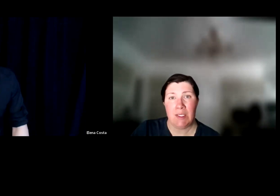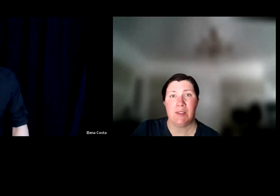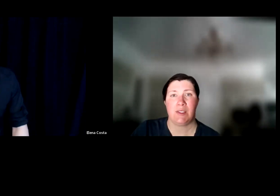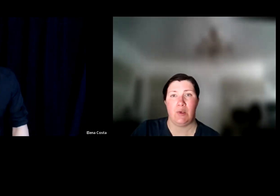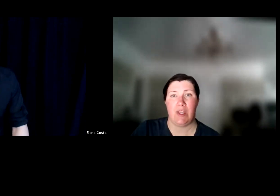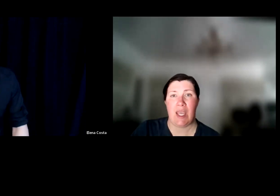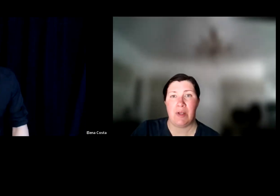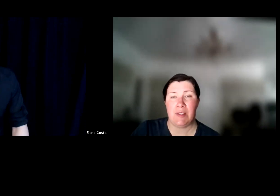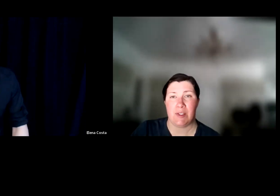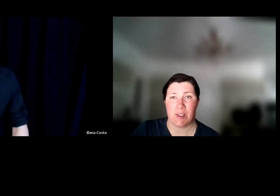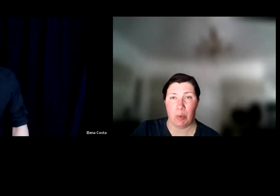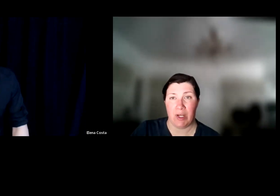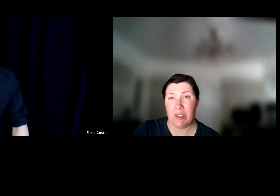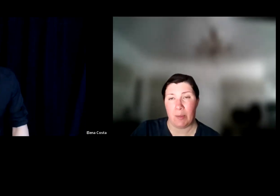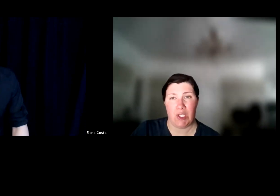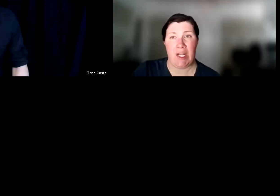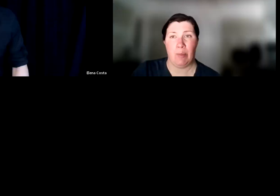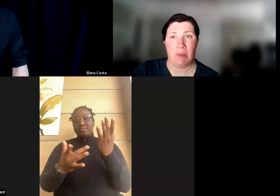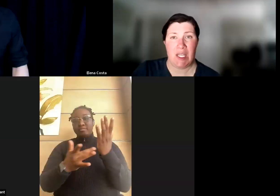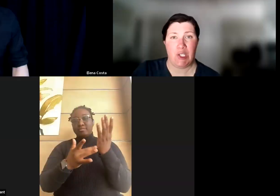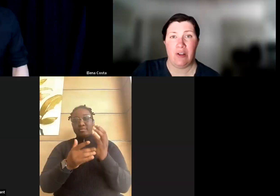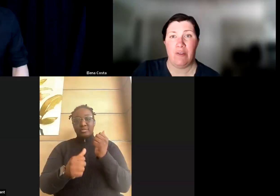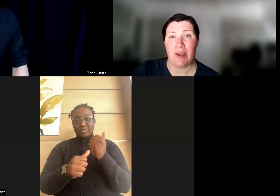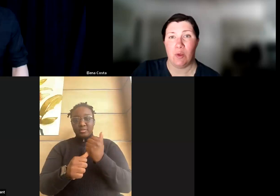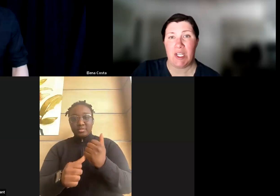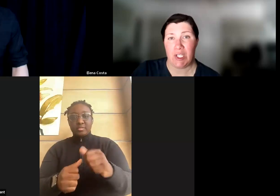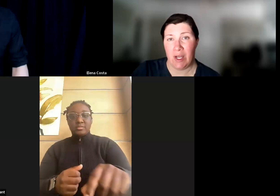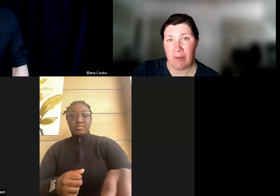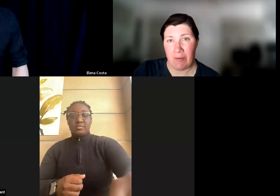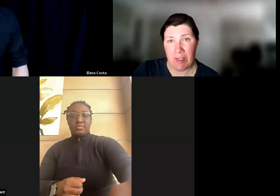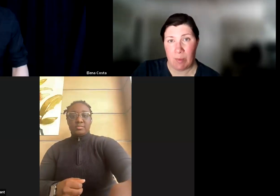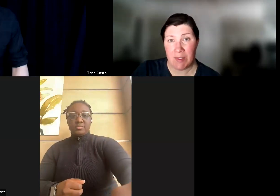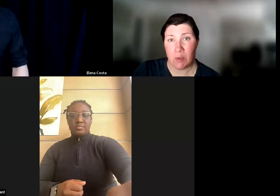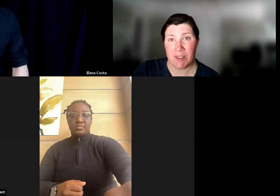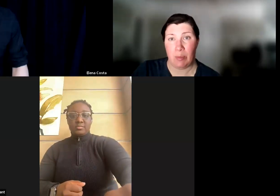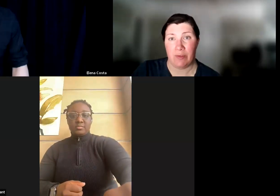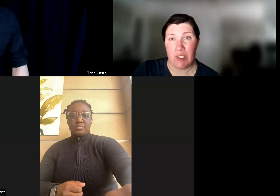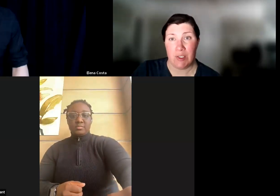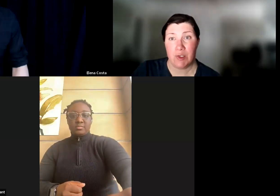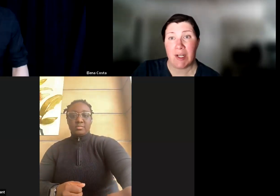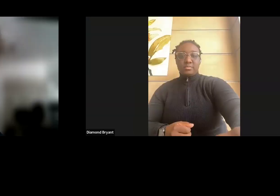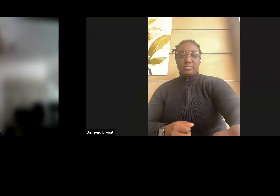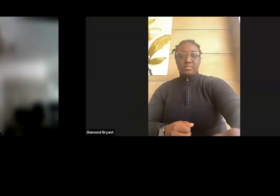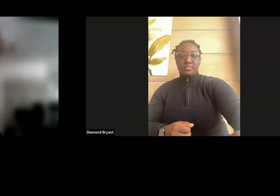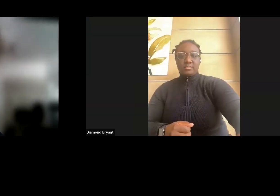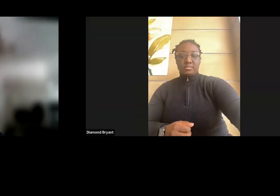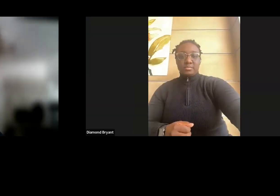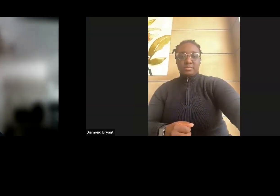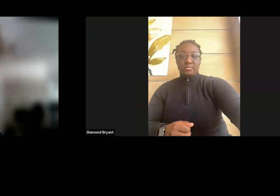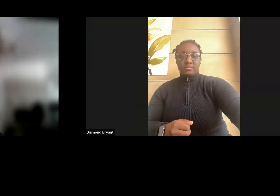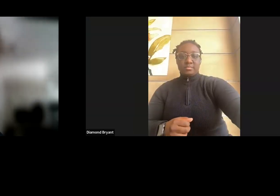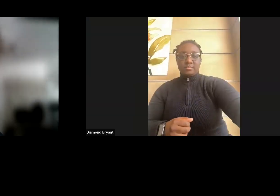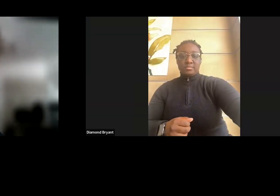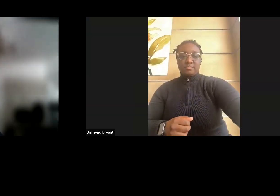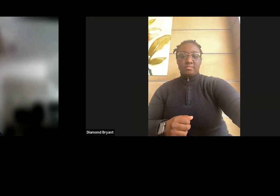technical assistance to the counties to support adoption, implementation, and evaluation of evidence-based suicide prevention strategies.